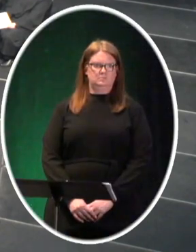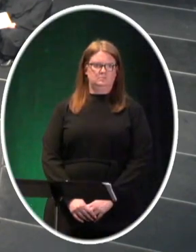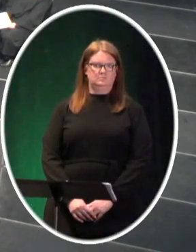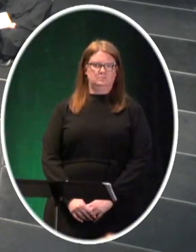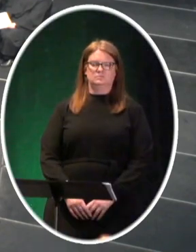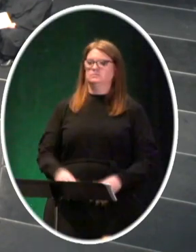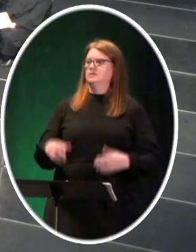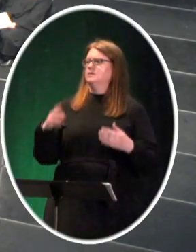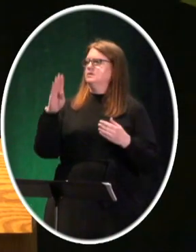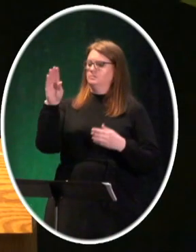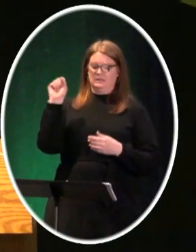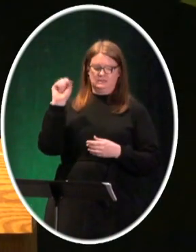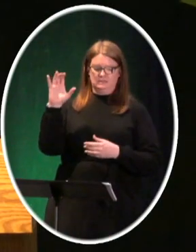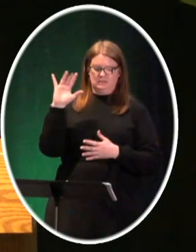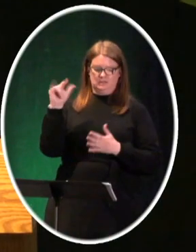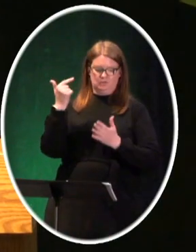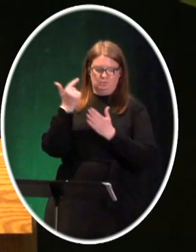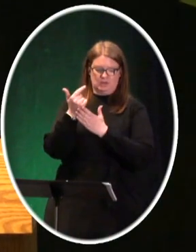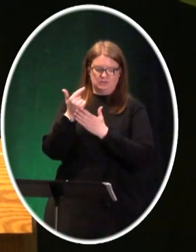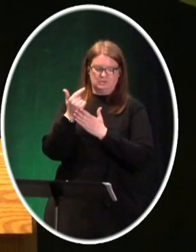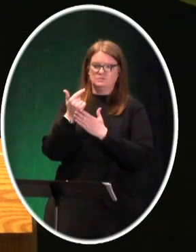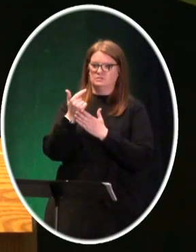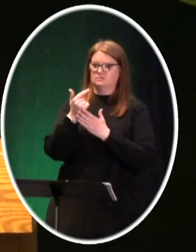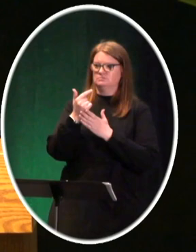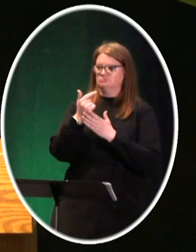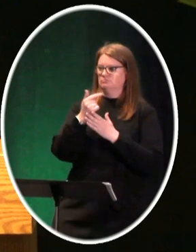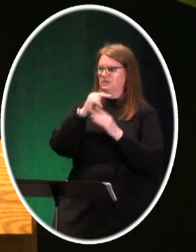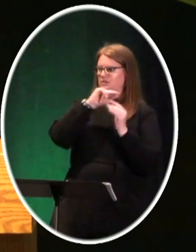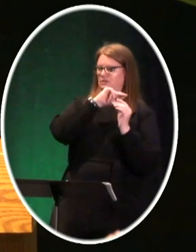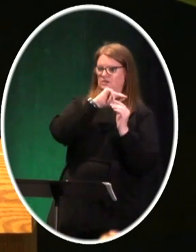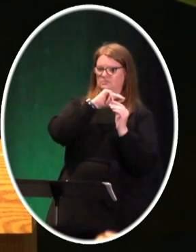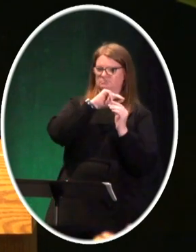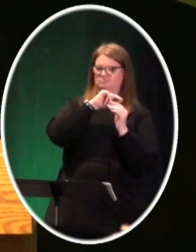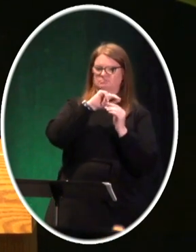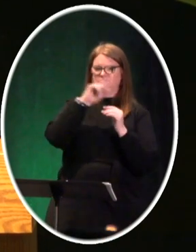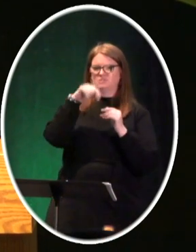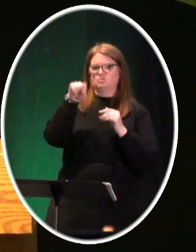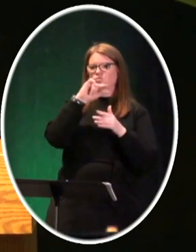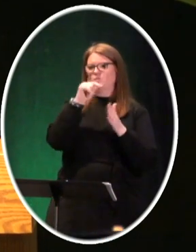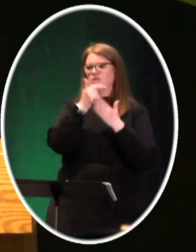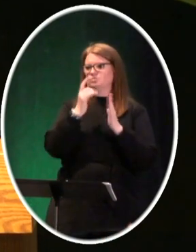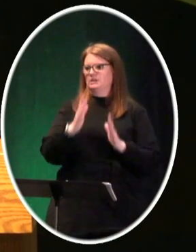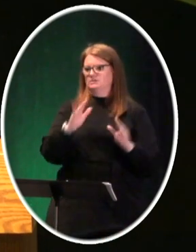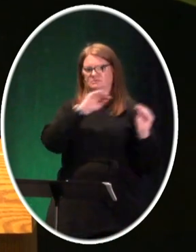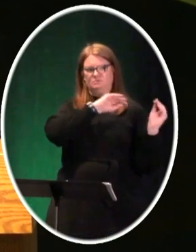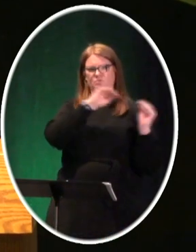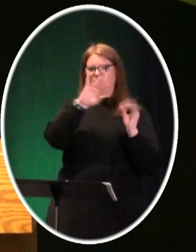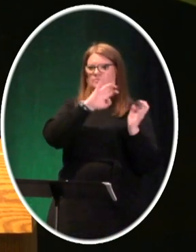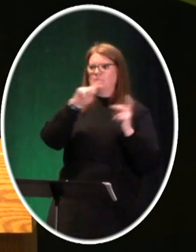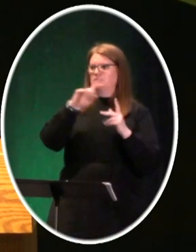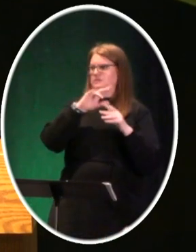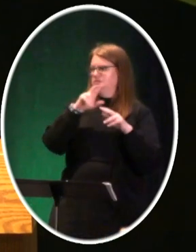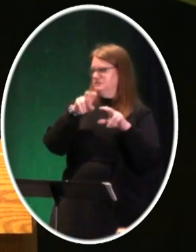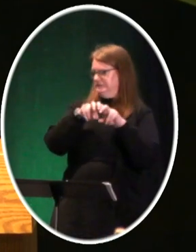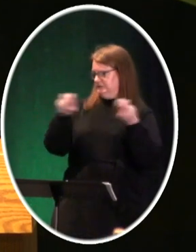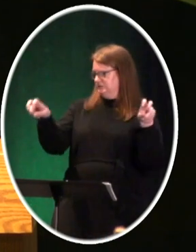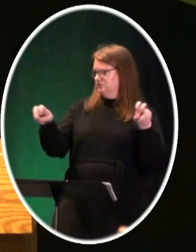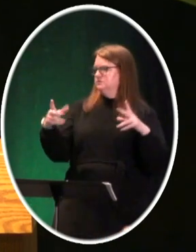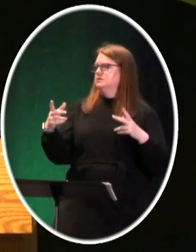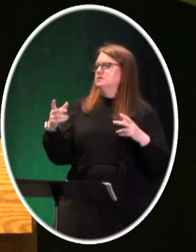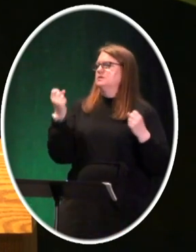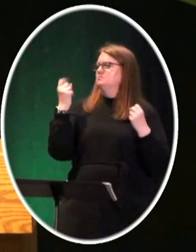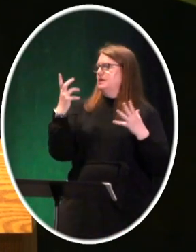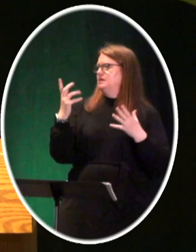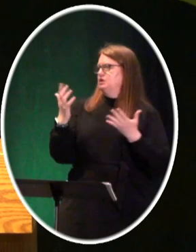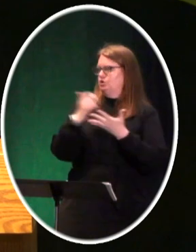Well, BSC graduates are making their way back to their seat. BSC has a number of students who earned their degrees